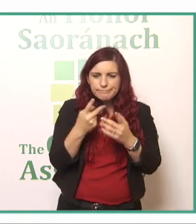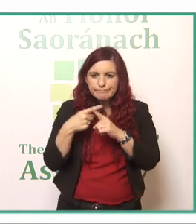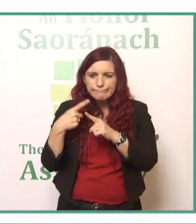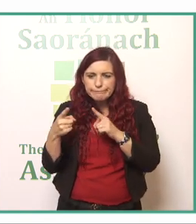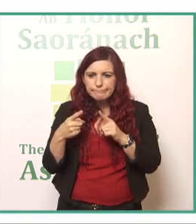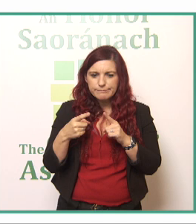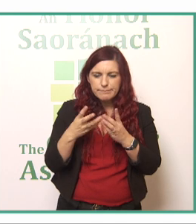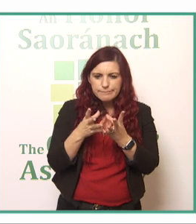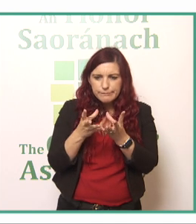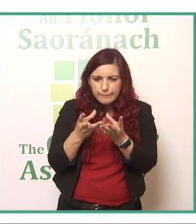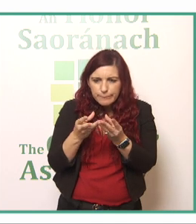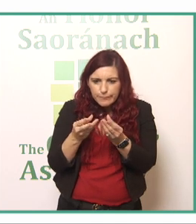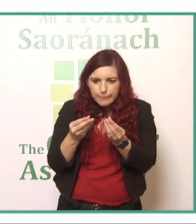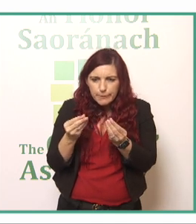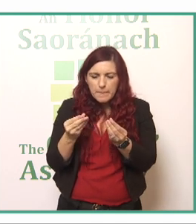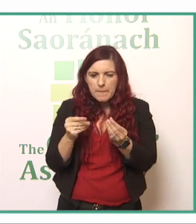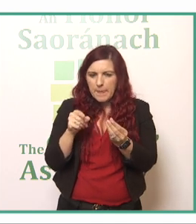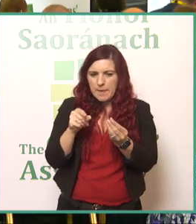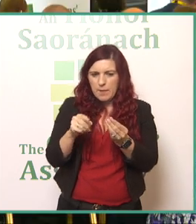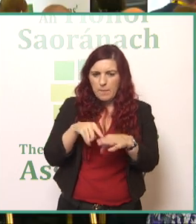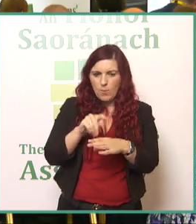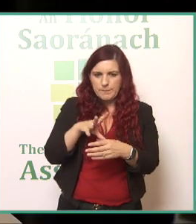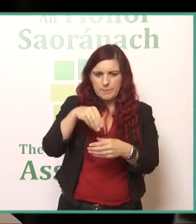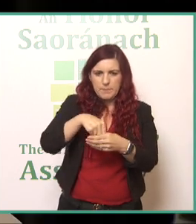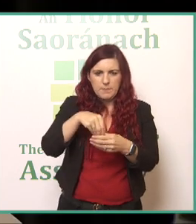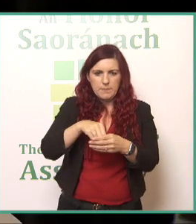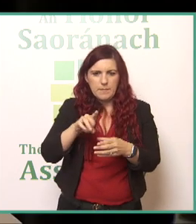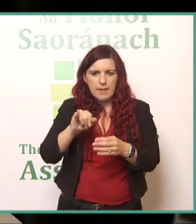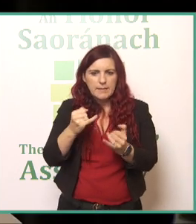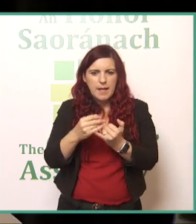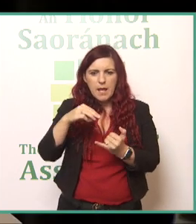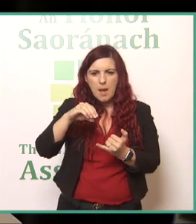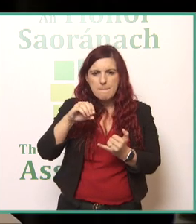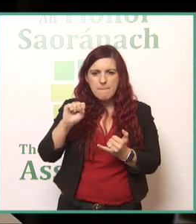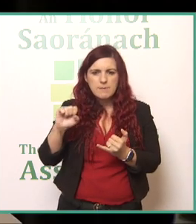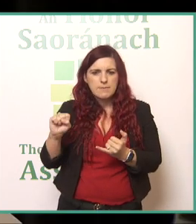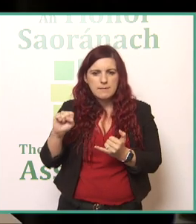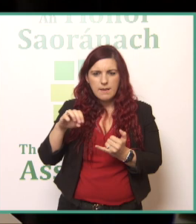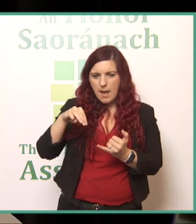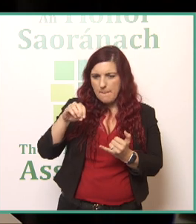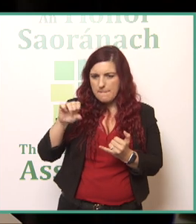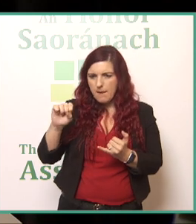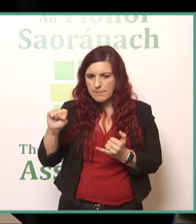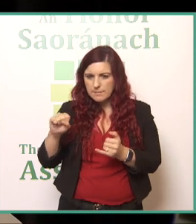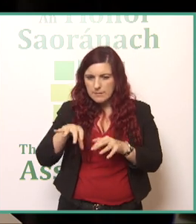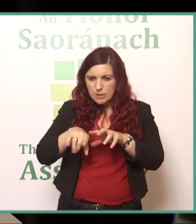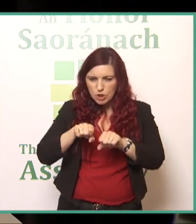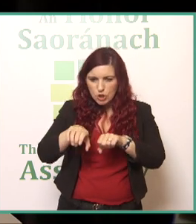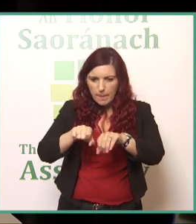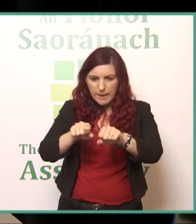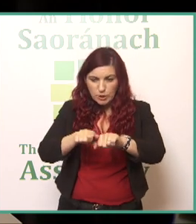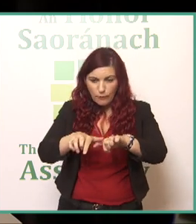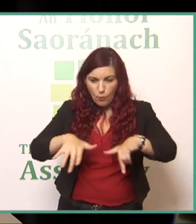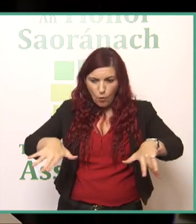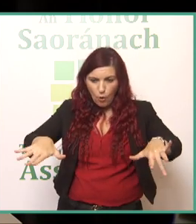it's predominantly comprised of this wonderful plant. It's a moss. Imagine a moss dominating an entire ecosystem.